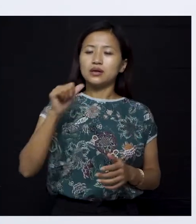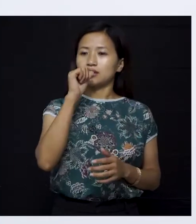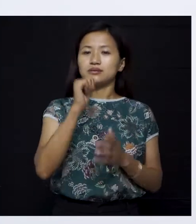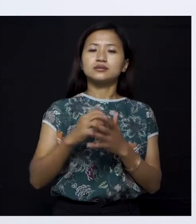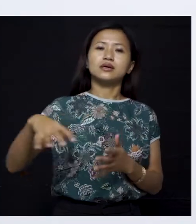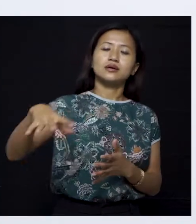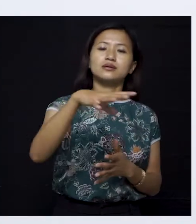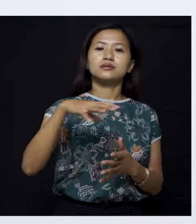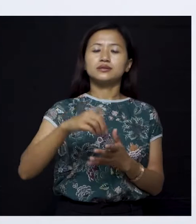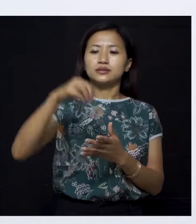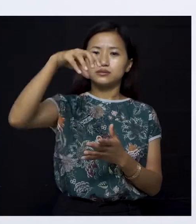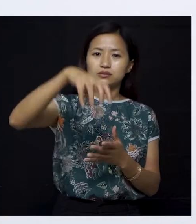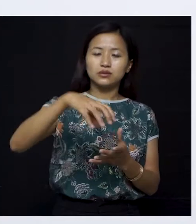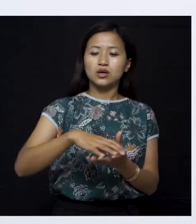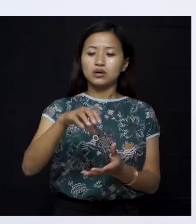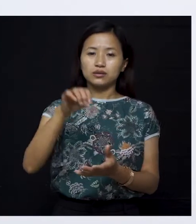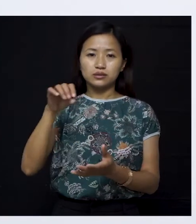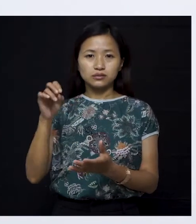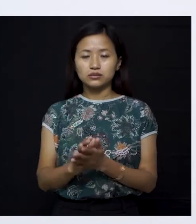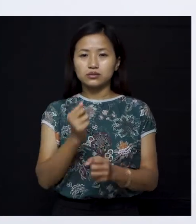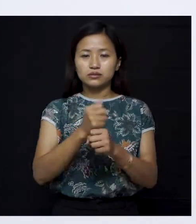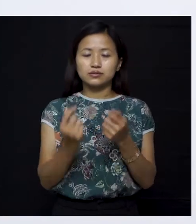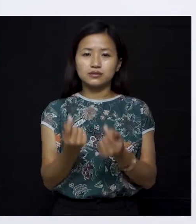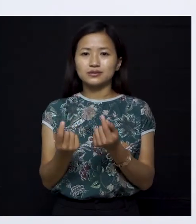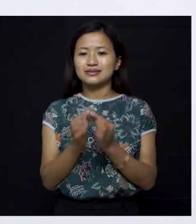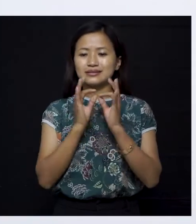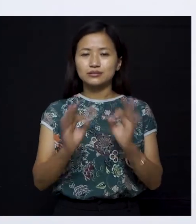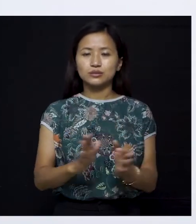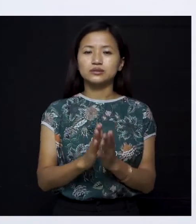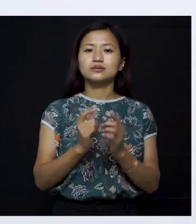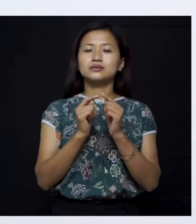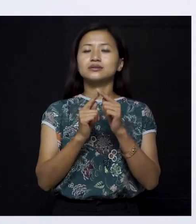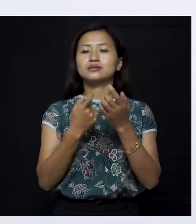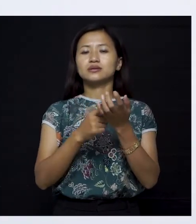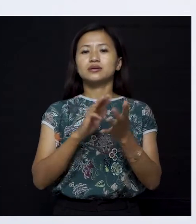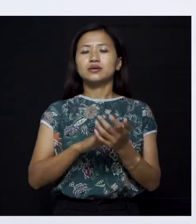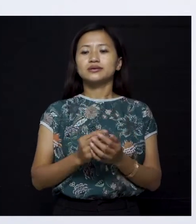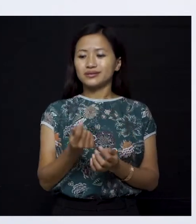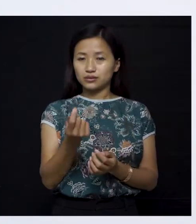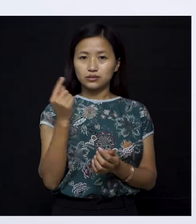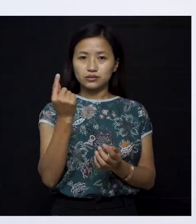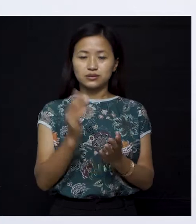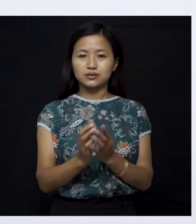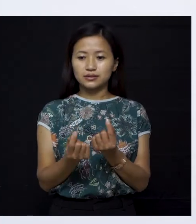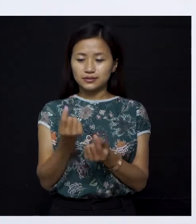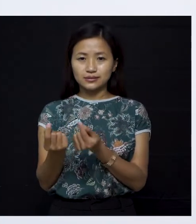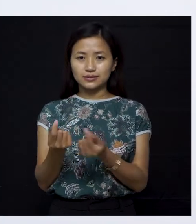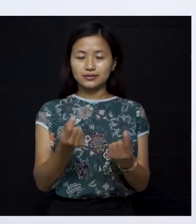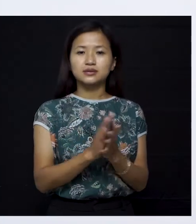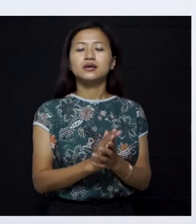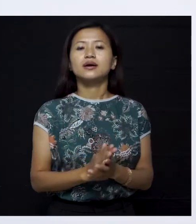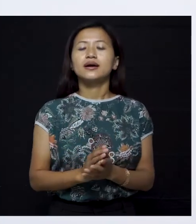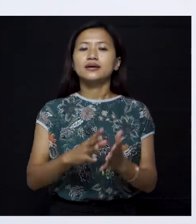is that they will collect those grasses, okay? In simple terms, I'm just going to use it as grass, okay? They will collect those grasses and